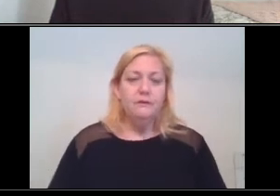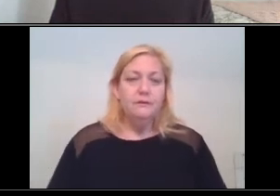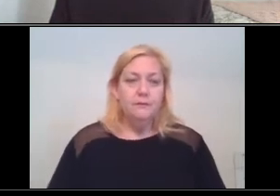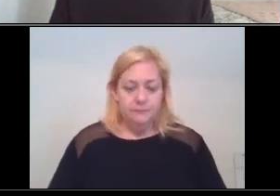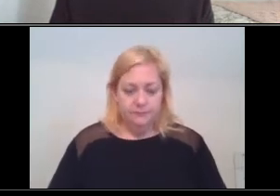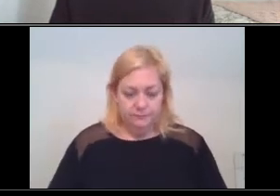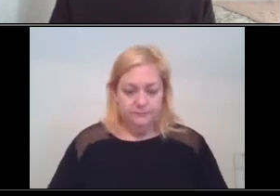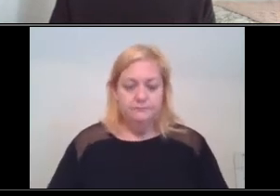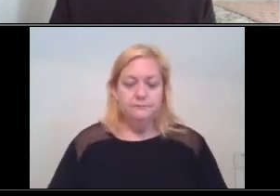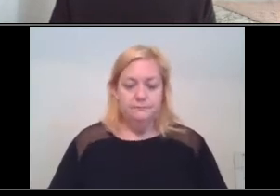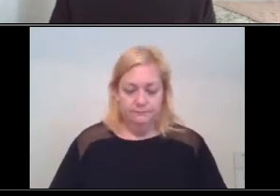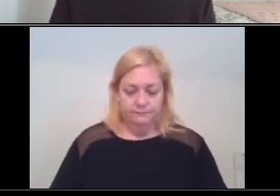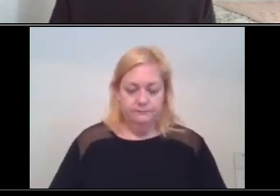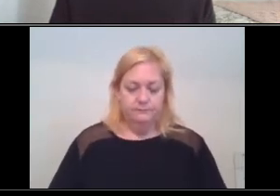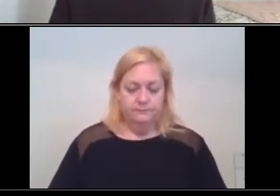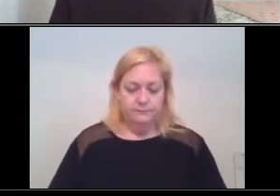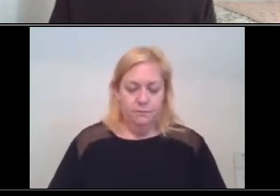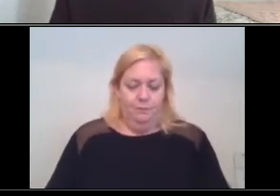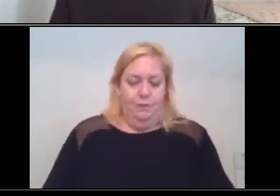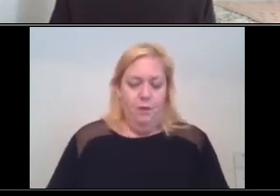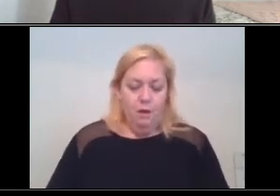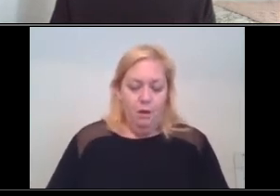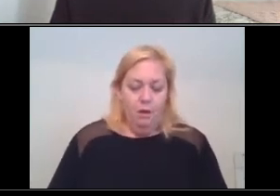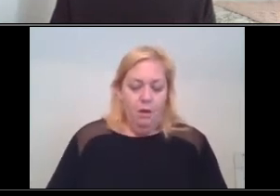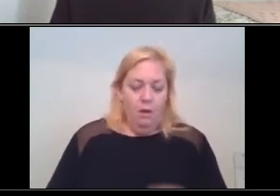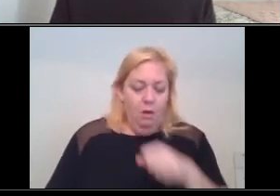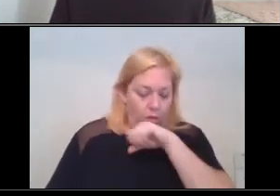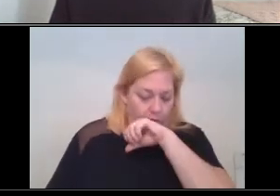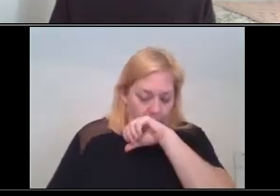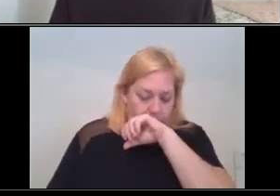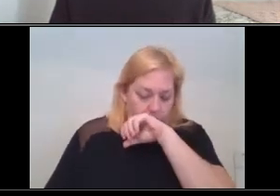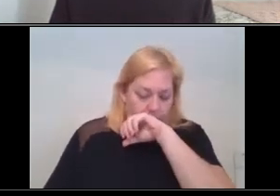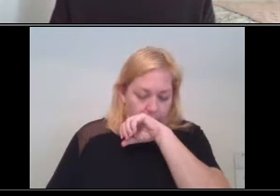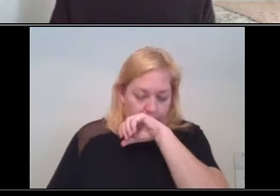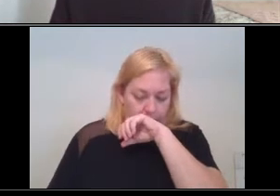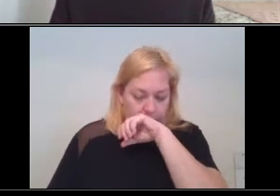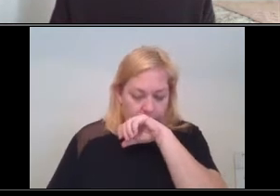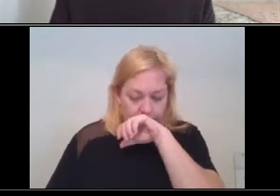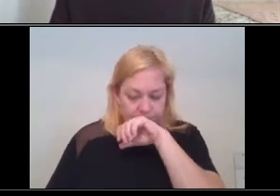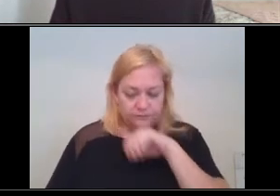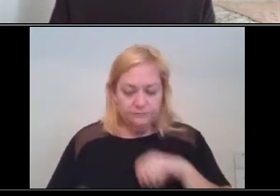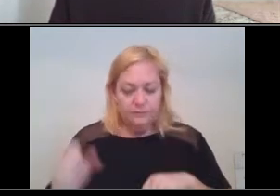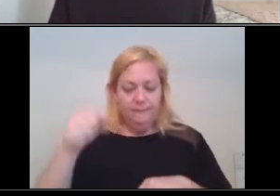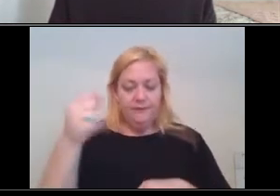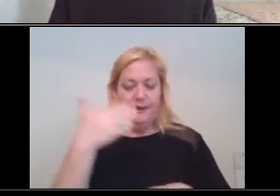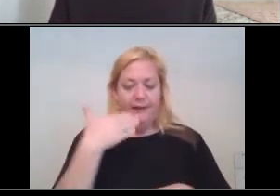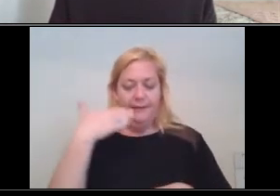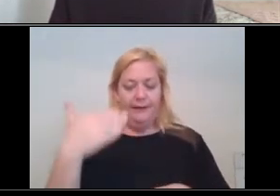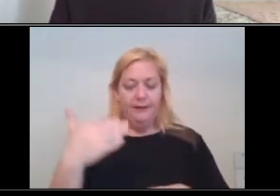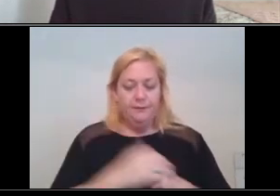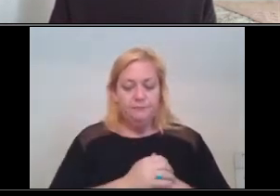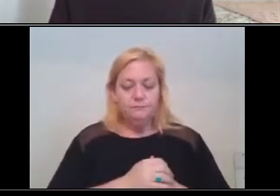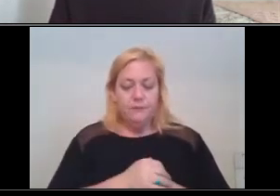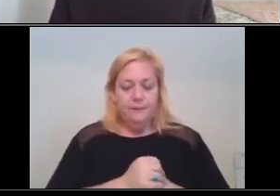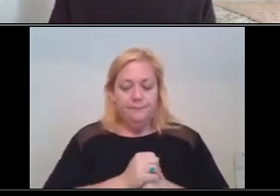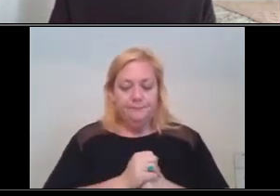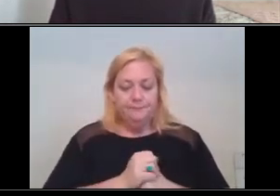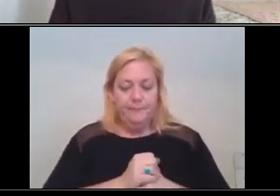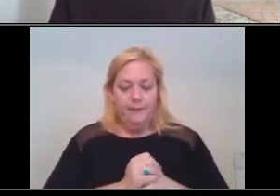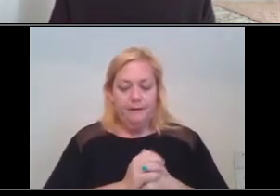Yeah, thank you so much. And we really invite the participation and are open